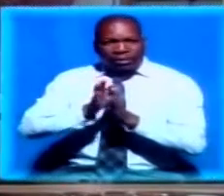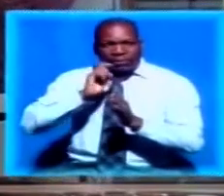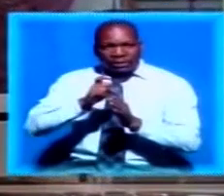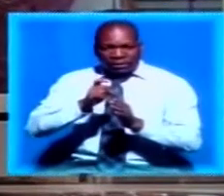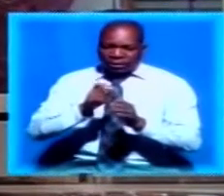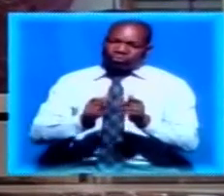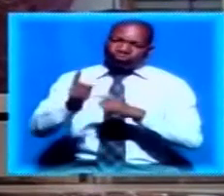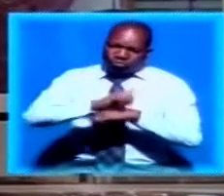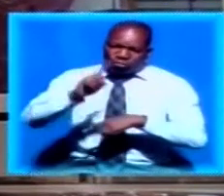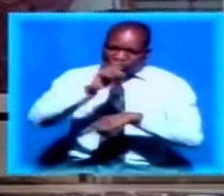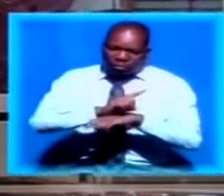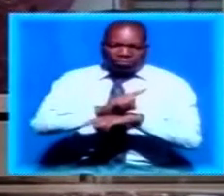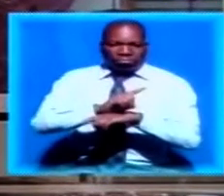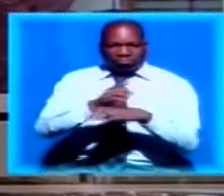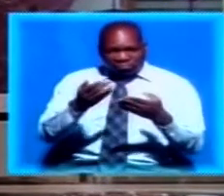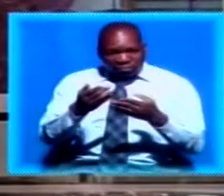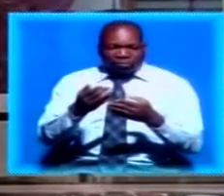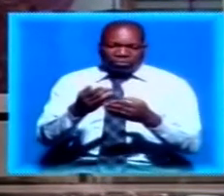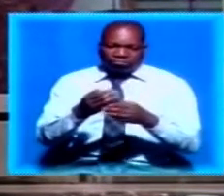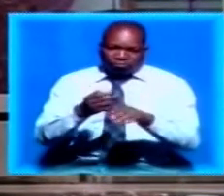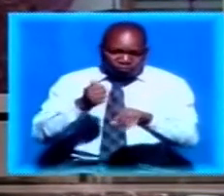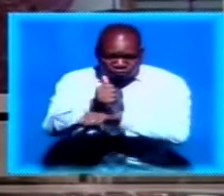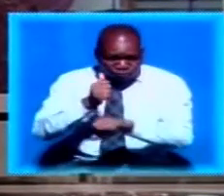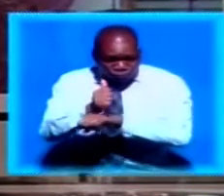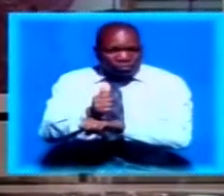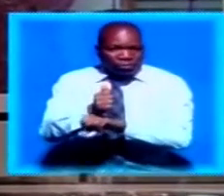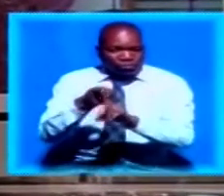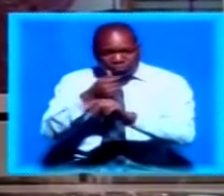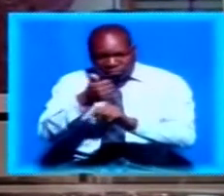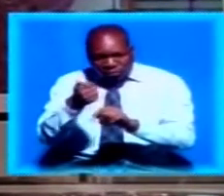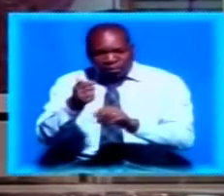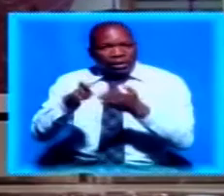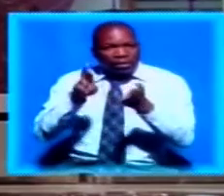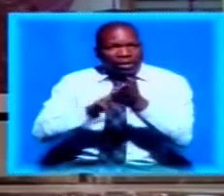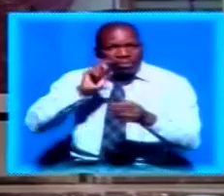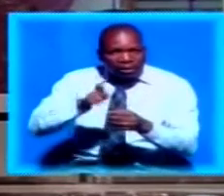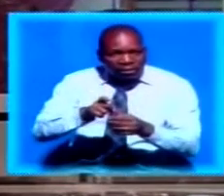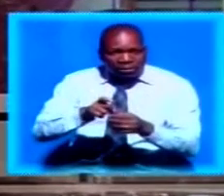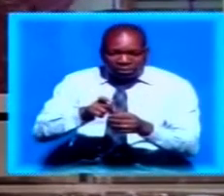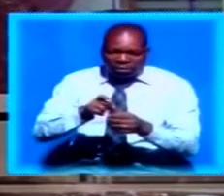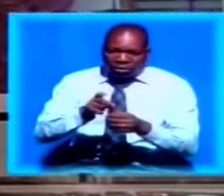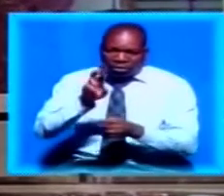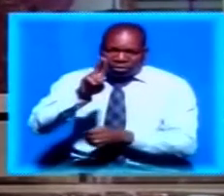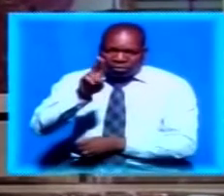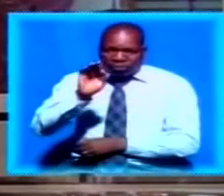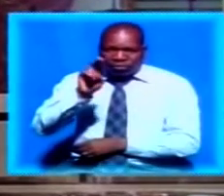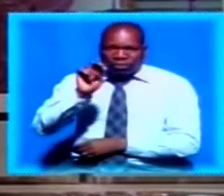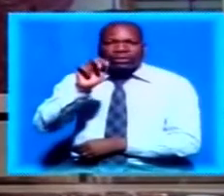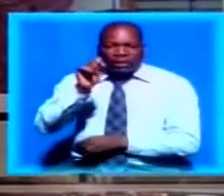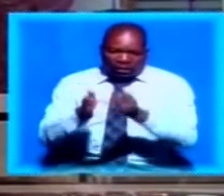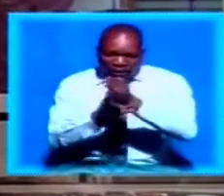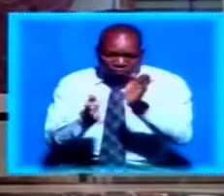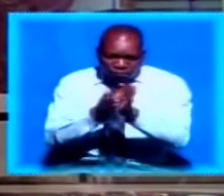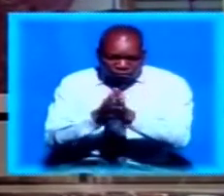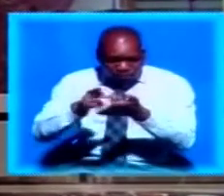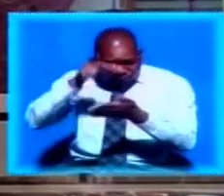their daily lives. The First Lady was speaking in Rufunsa when she addressed pupils from Rufunsa Technical School.